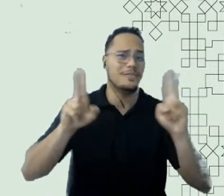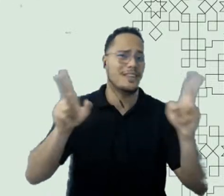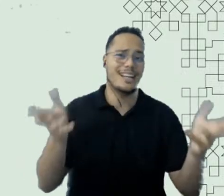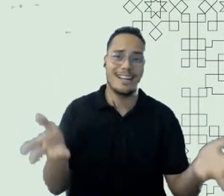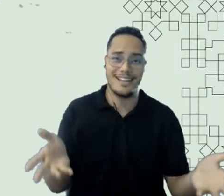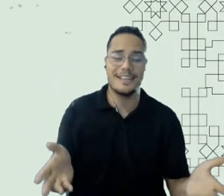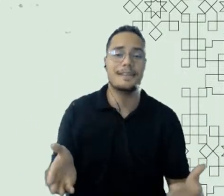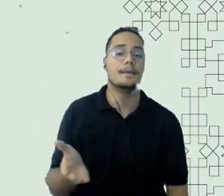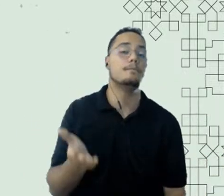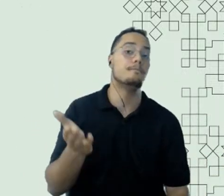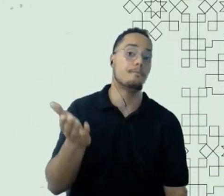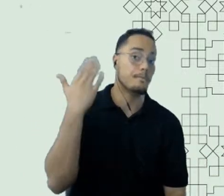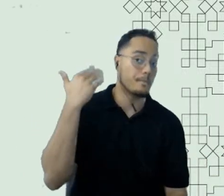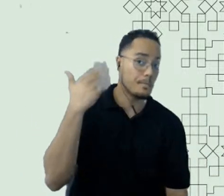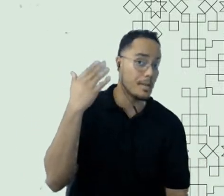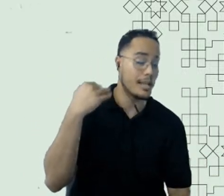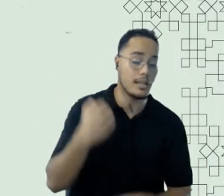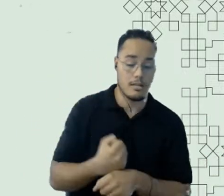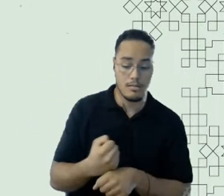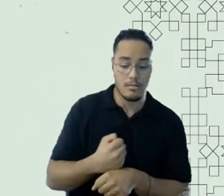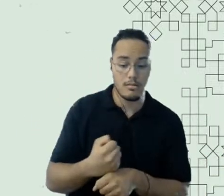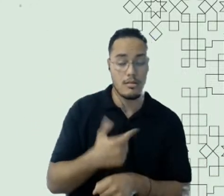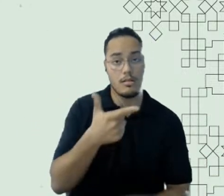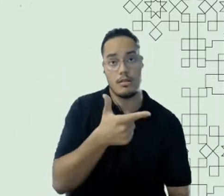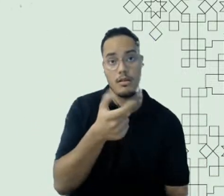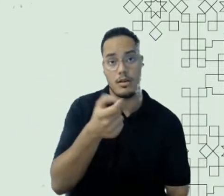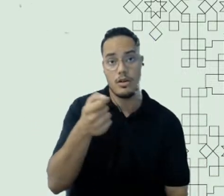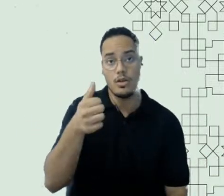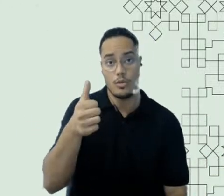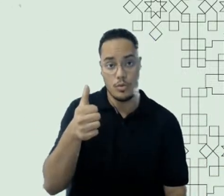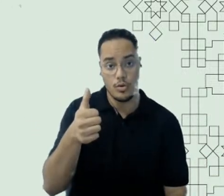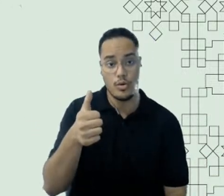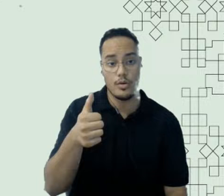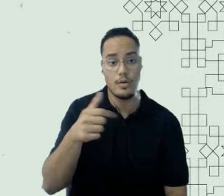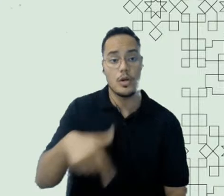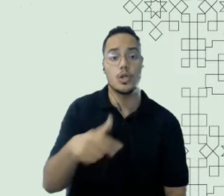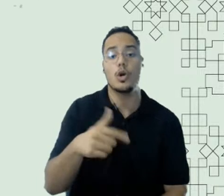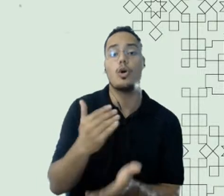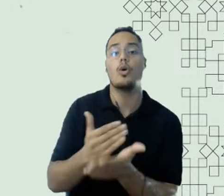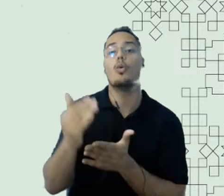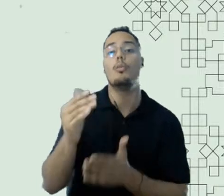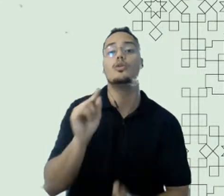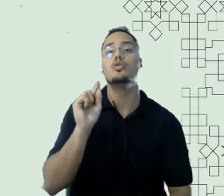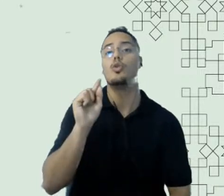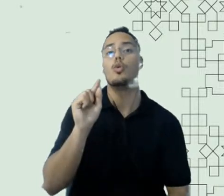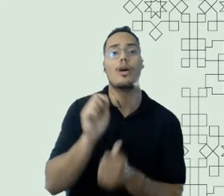to adapt some copyright, adapt